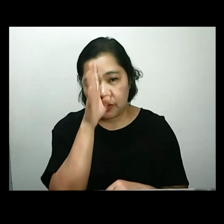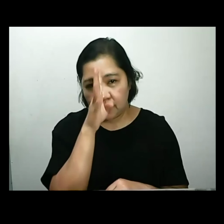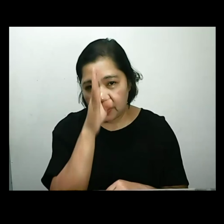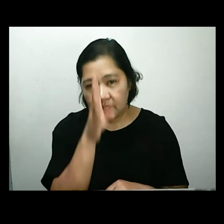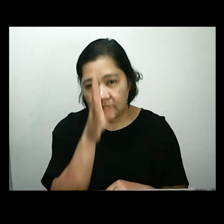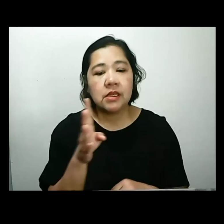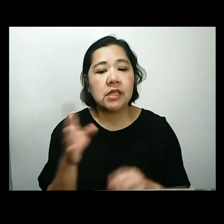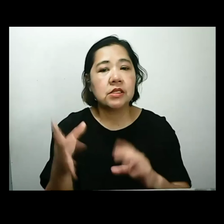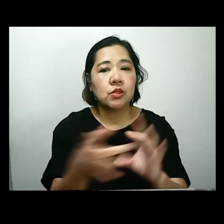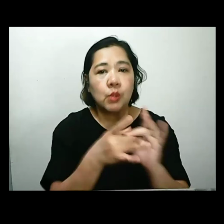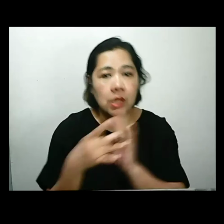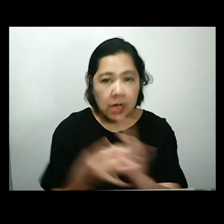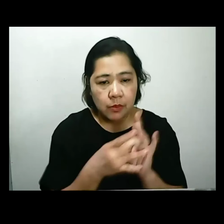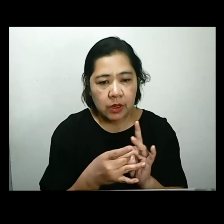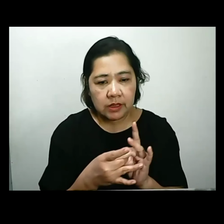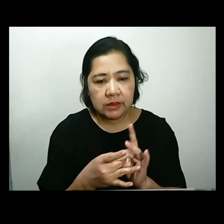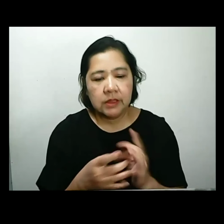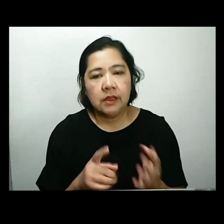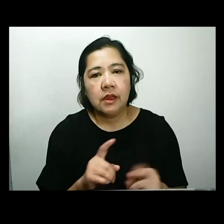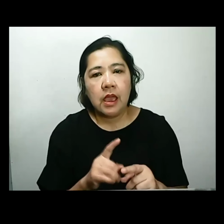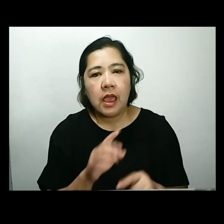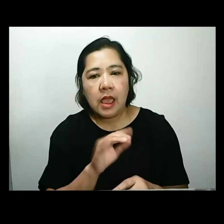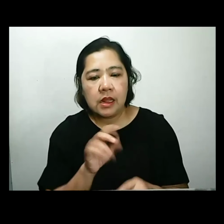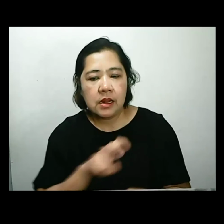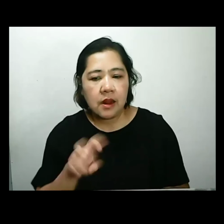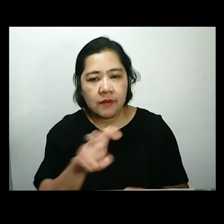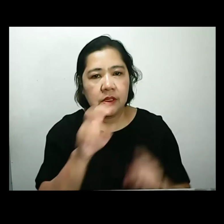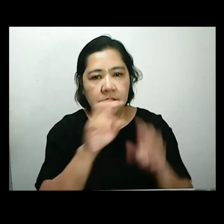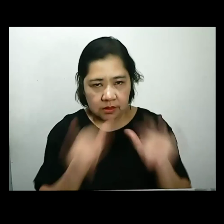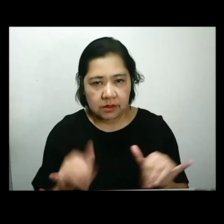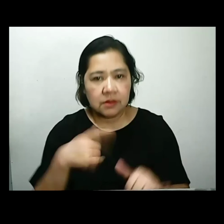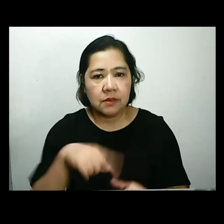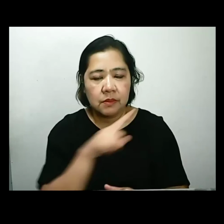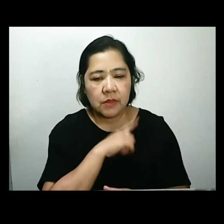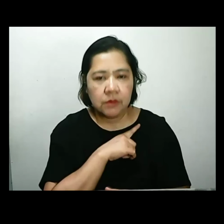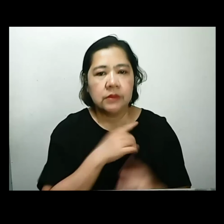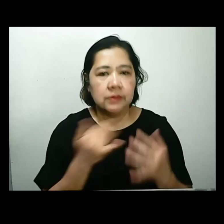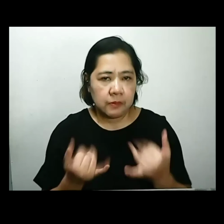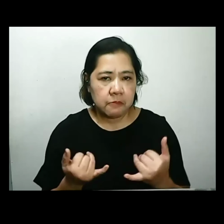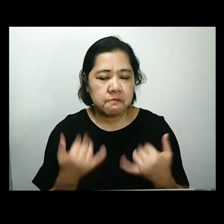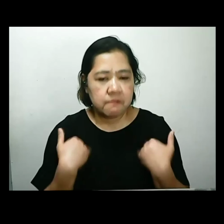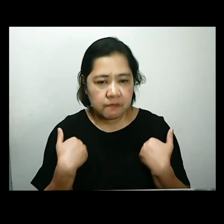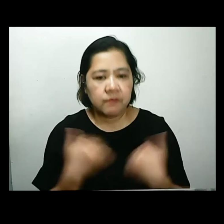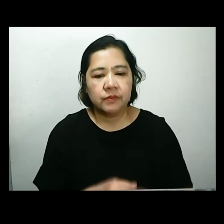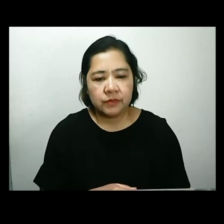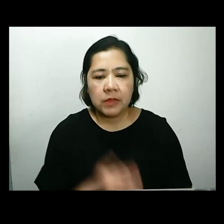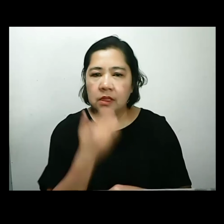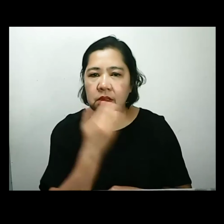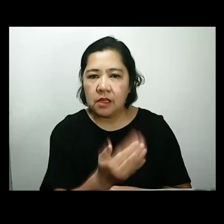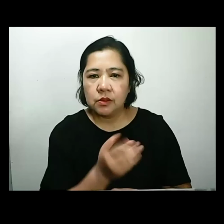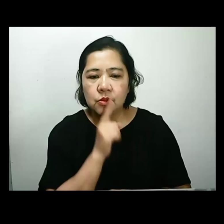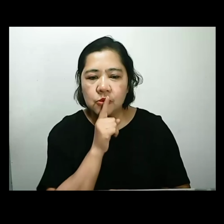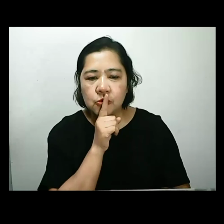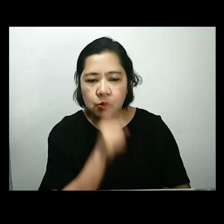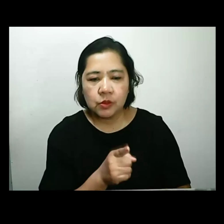to collaborate is to navigate the systems that we are in. So thank you for, I really like, I mean, I would